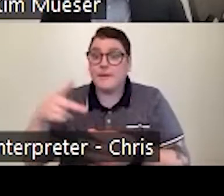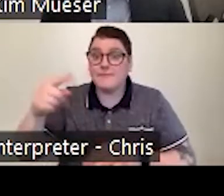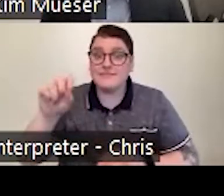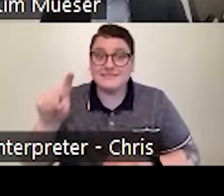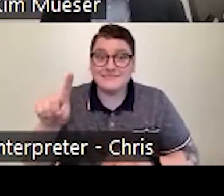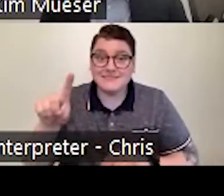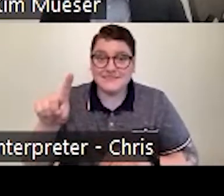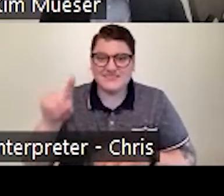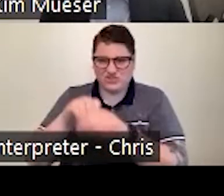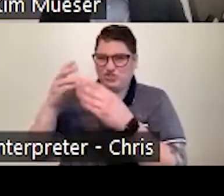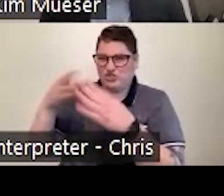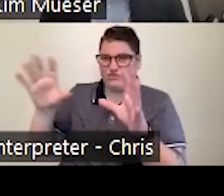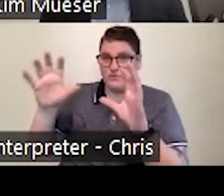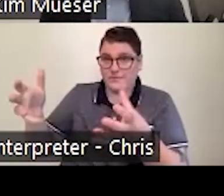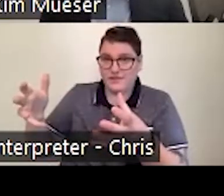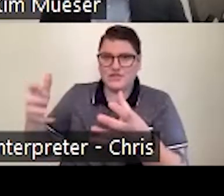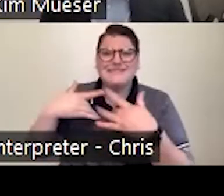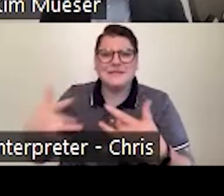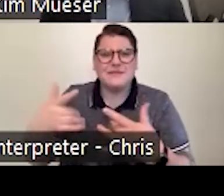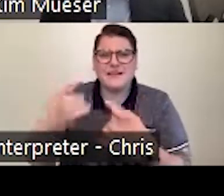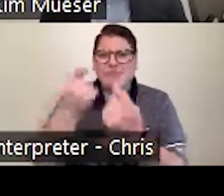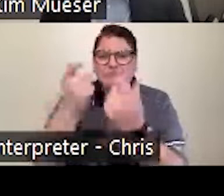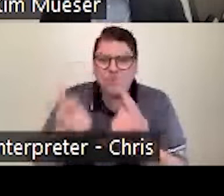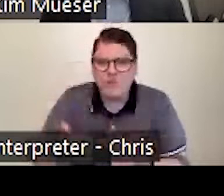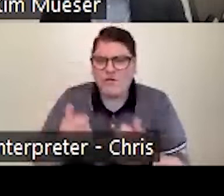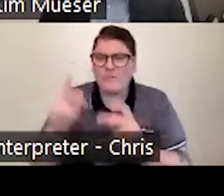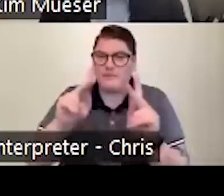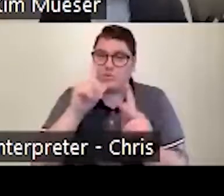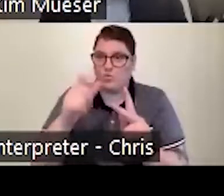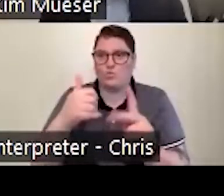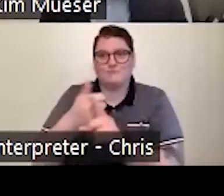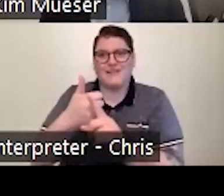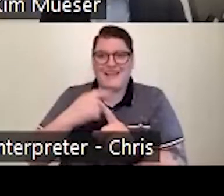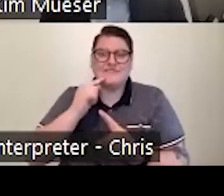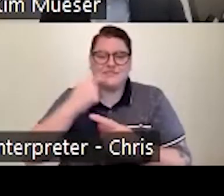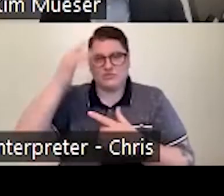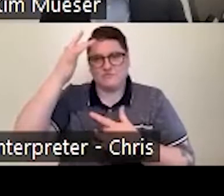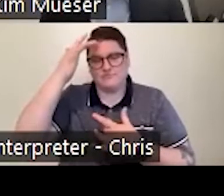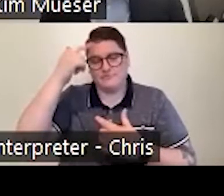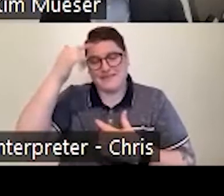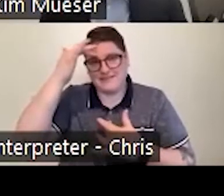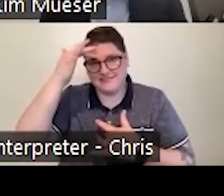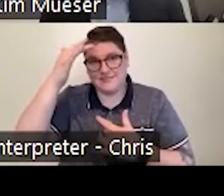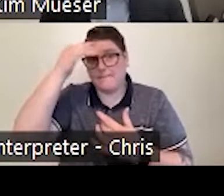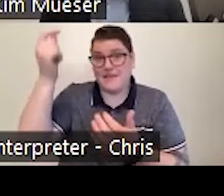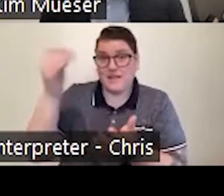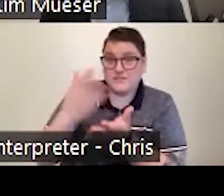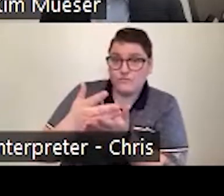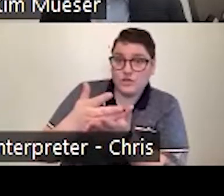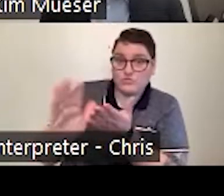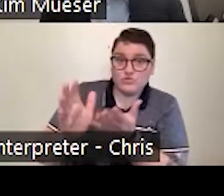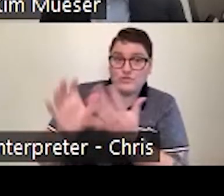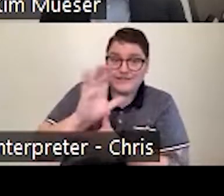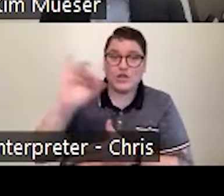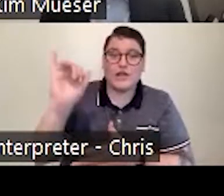general population have ruled out people with serious mental illness because of exclusion criteria, such as ruling out people with